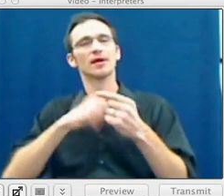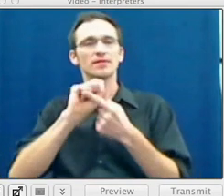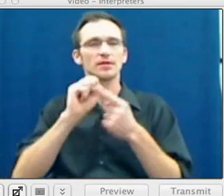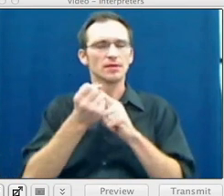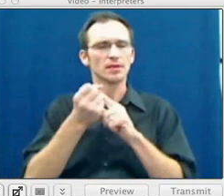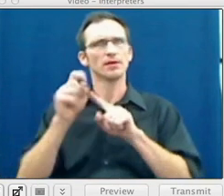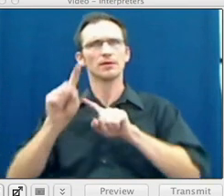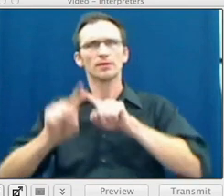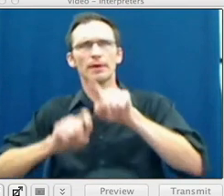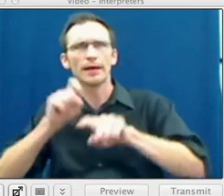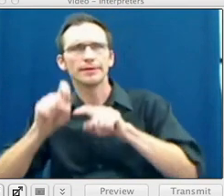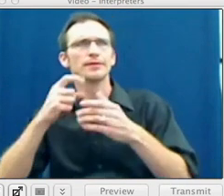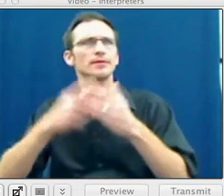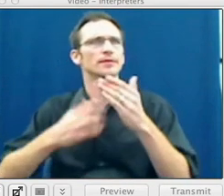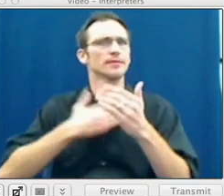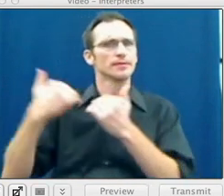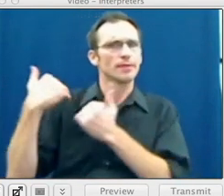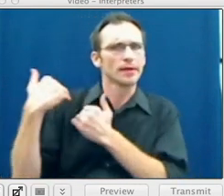responsibilities,